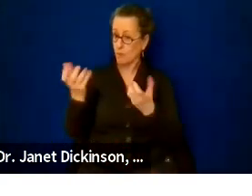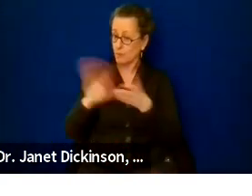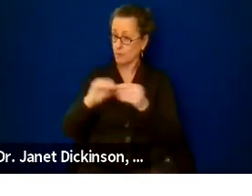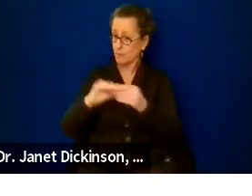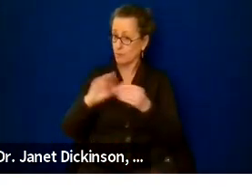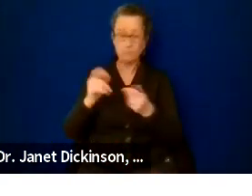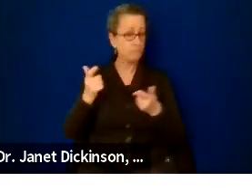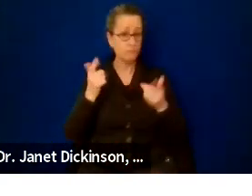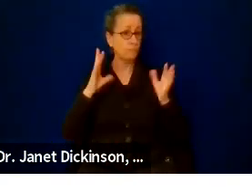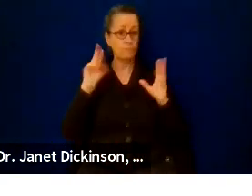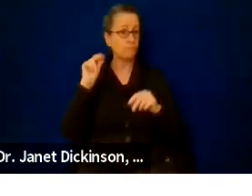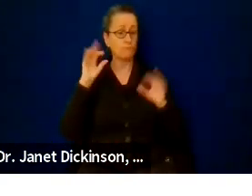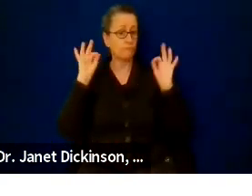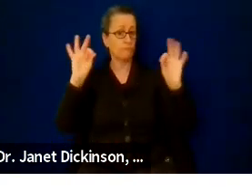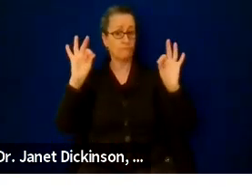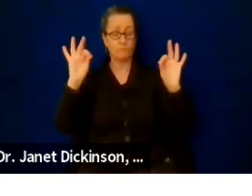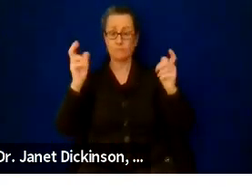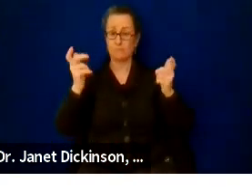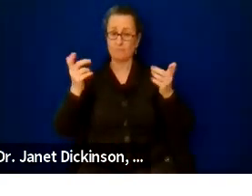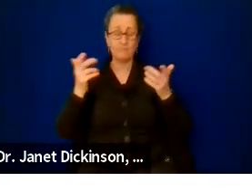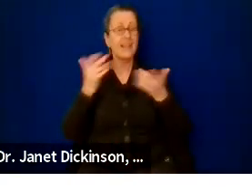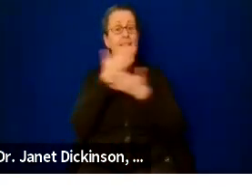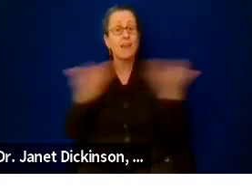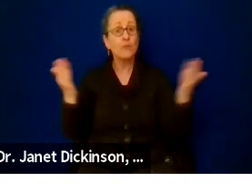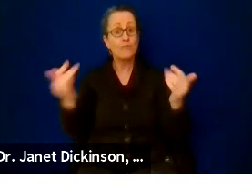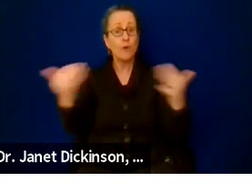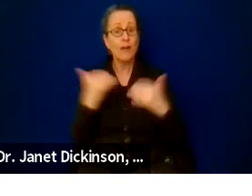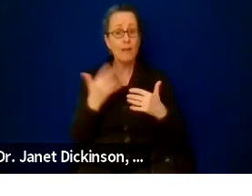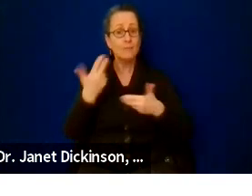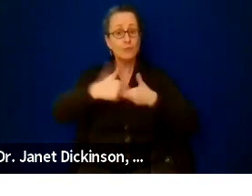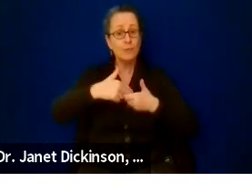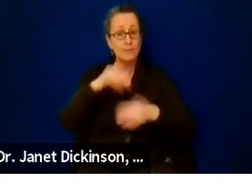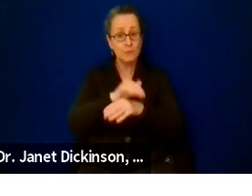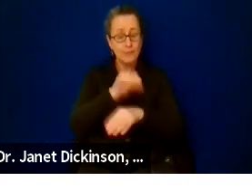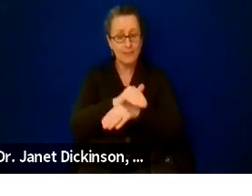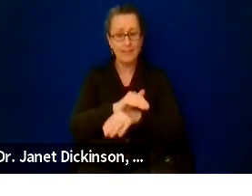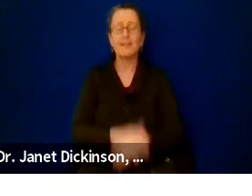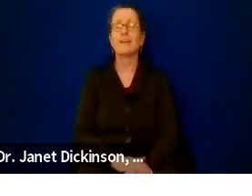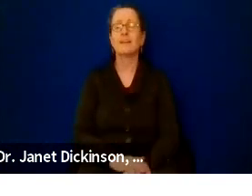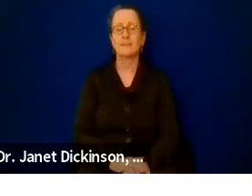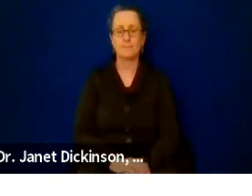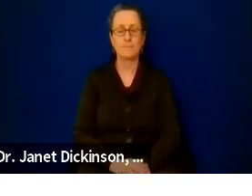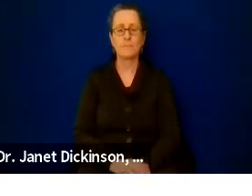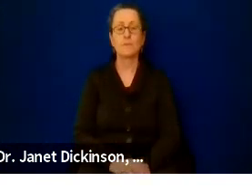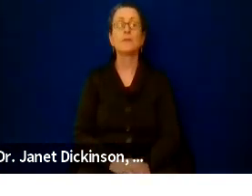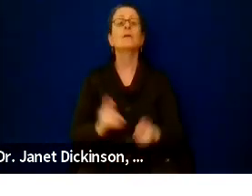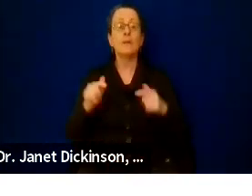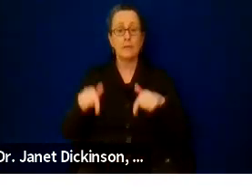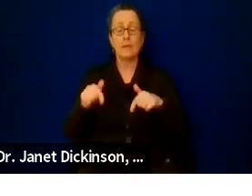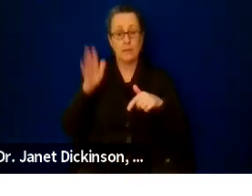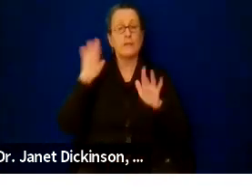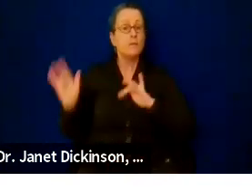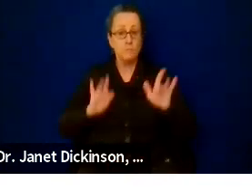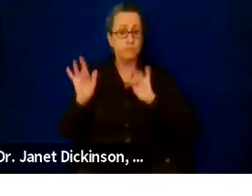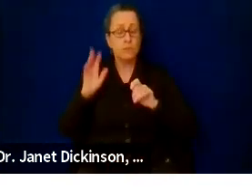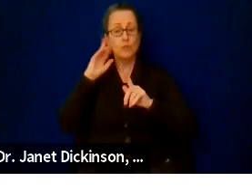we're all set. They're set. Okay. Thank everyone for attending tonight. Great. And like I say, this is being recorded, and tomorrow's session